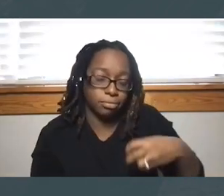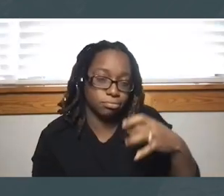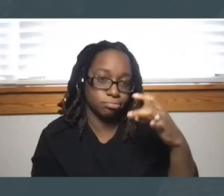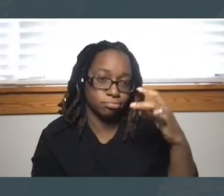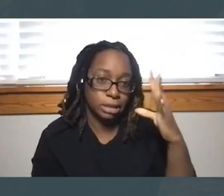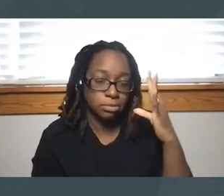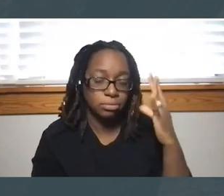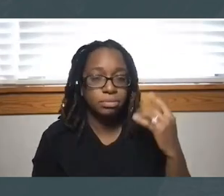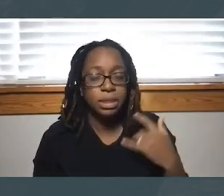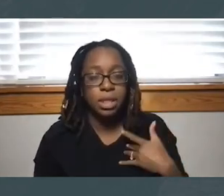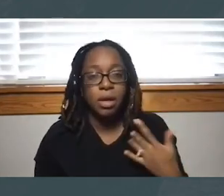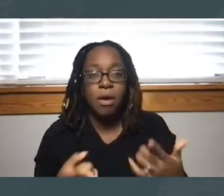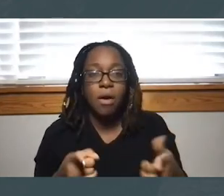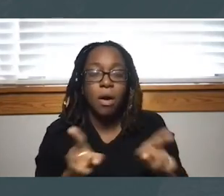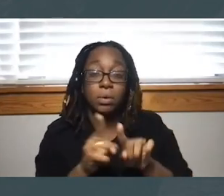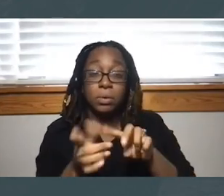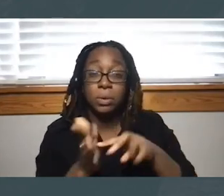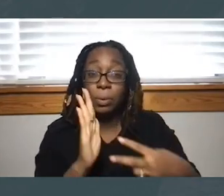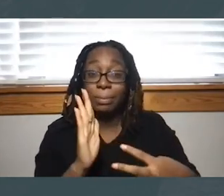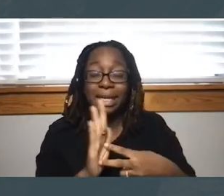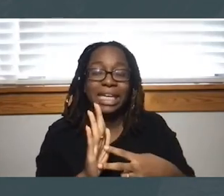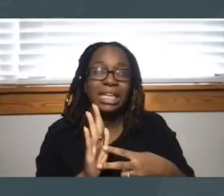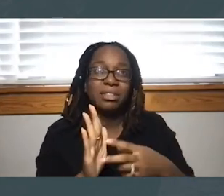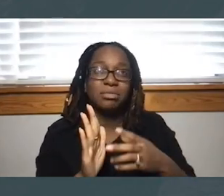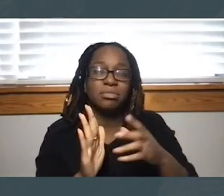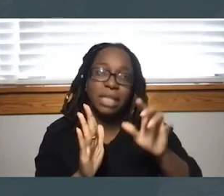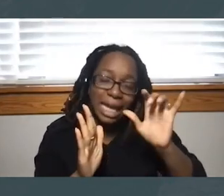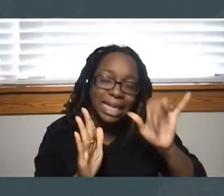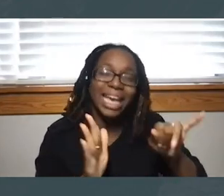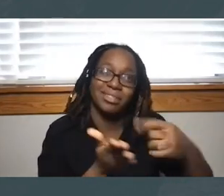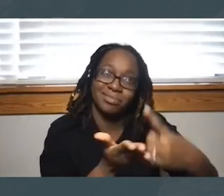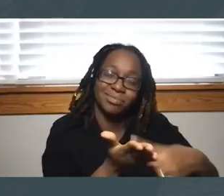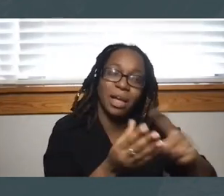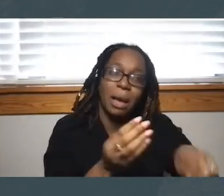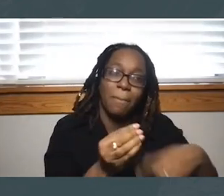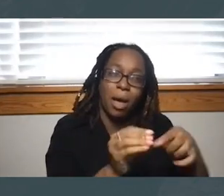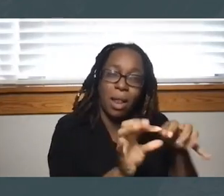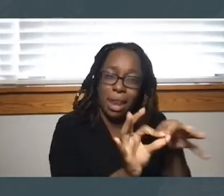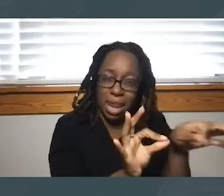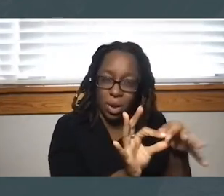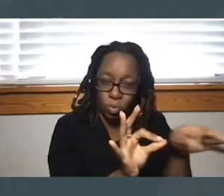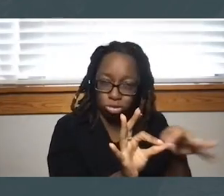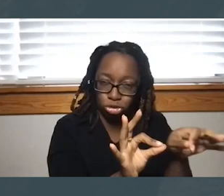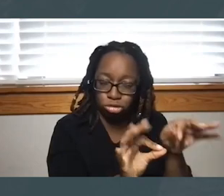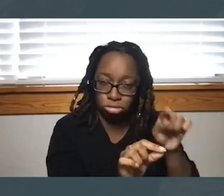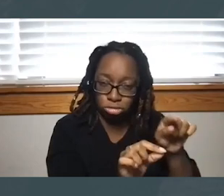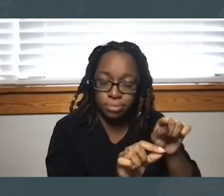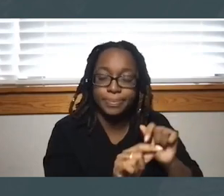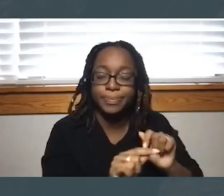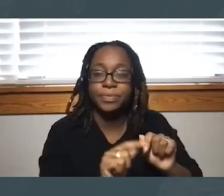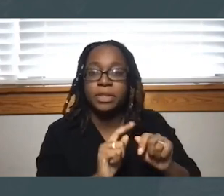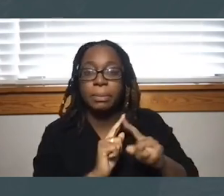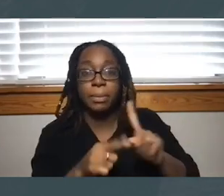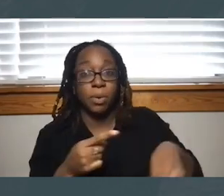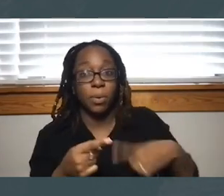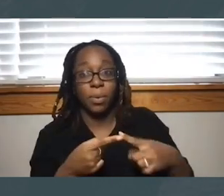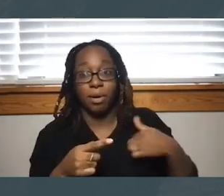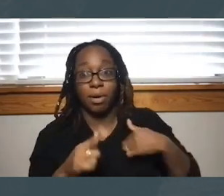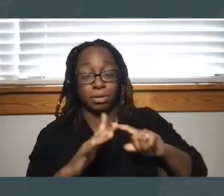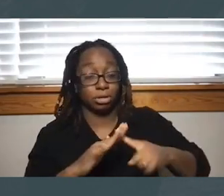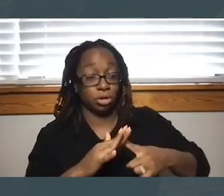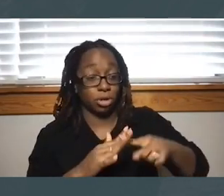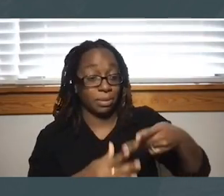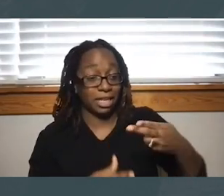that that can begin our conversation about language. It was about, during the PhD